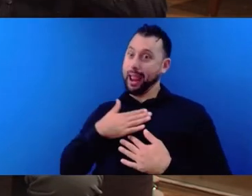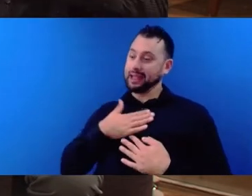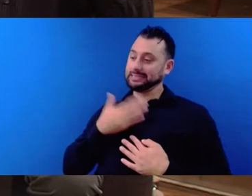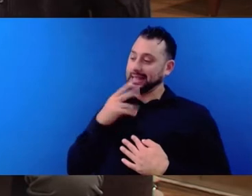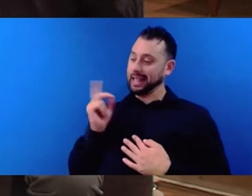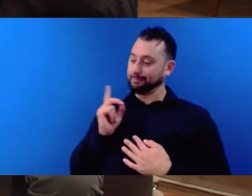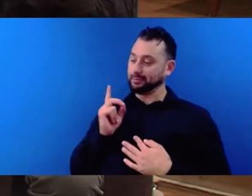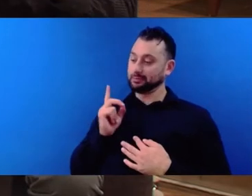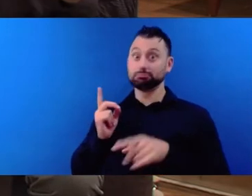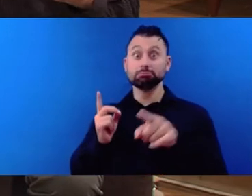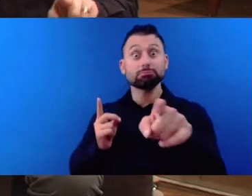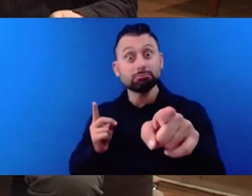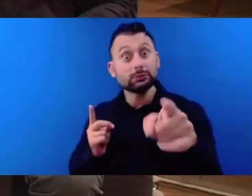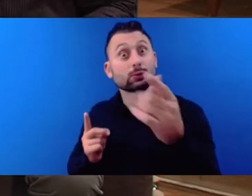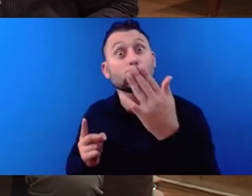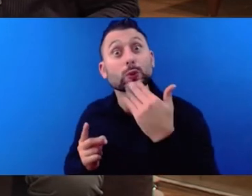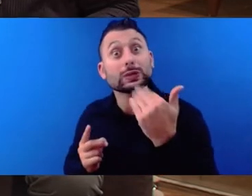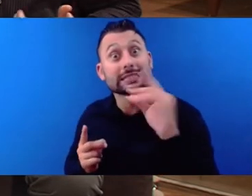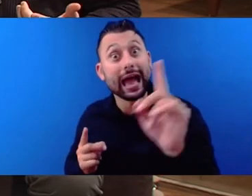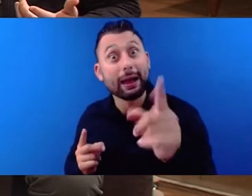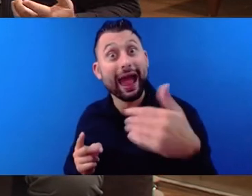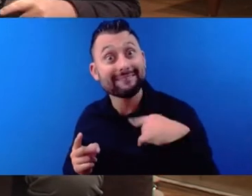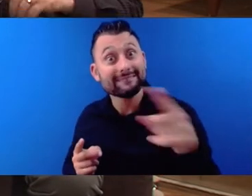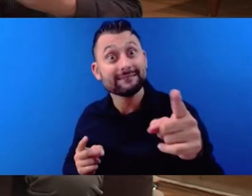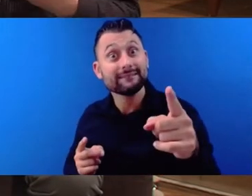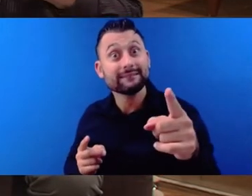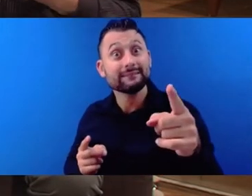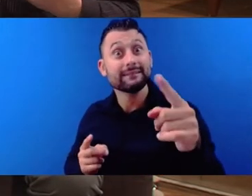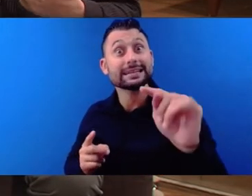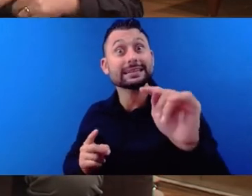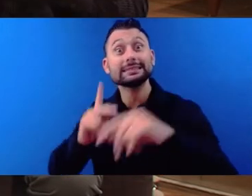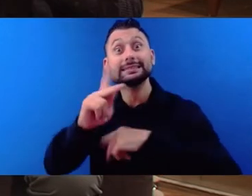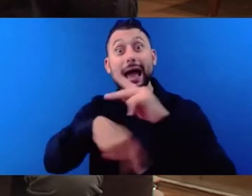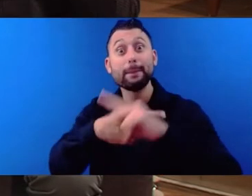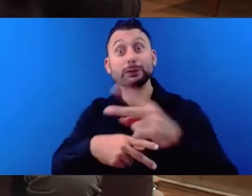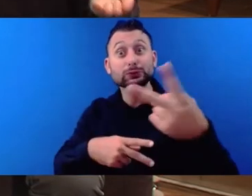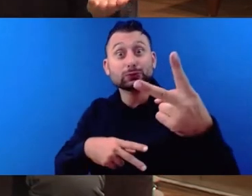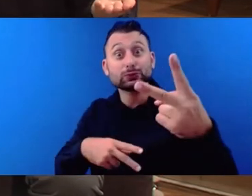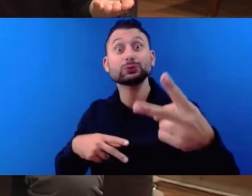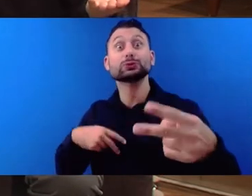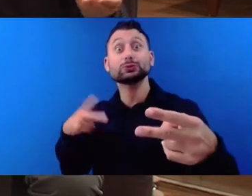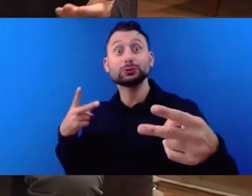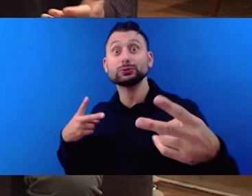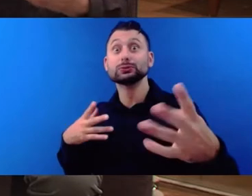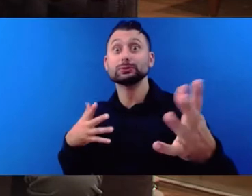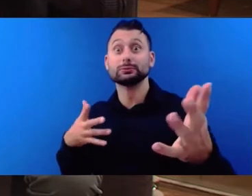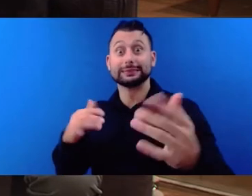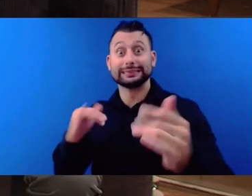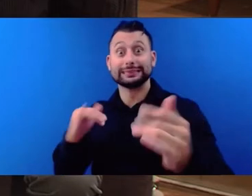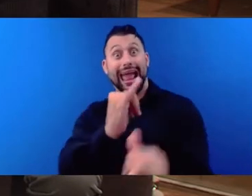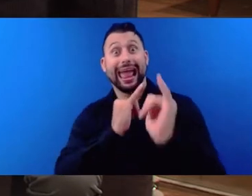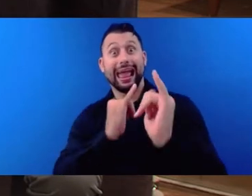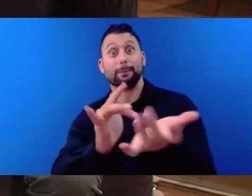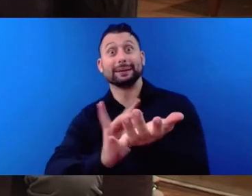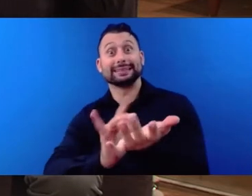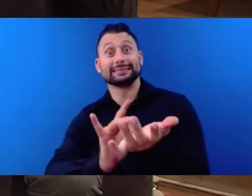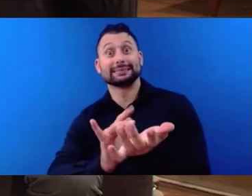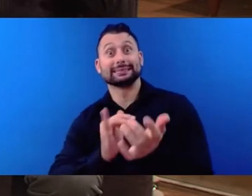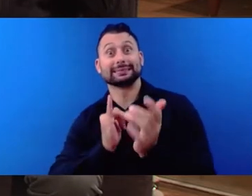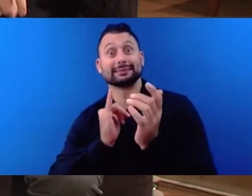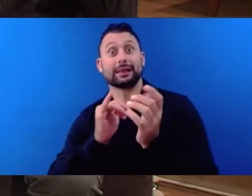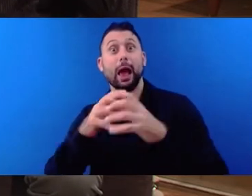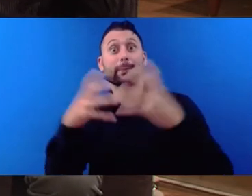for anybody else, like a friend of mine who might have diabetes. So we can't really make a recommendation to